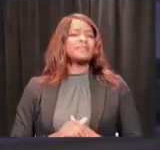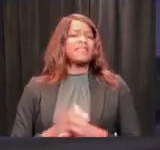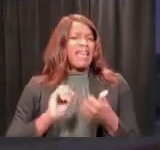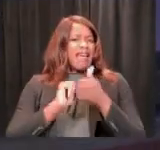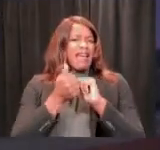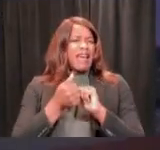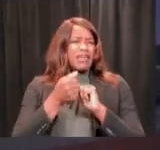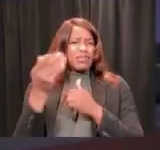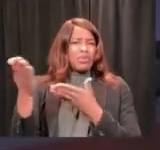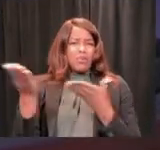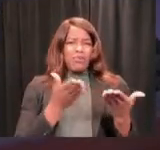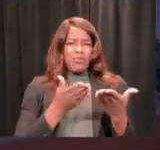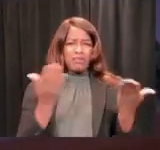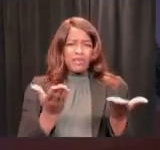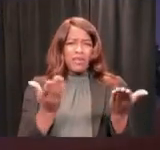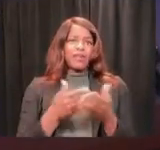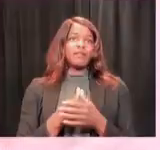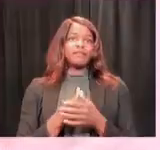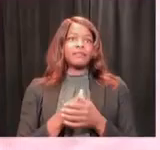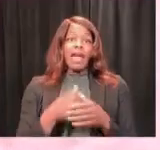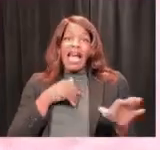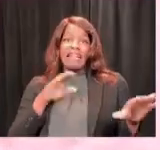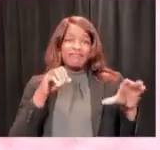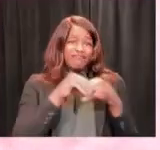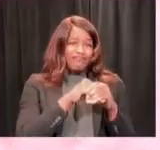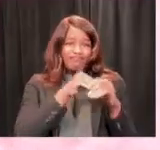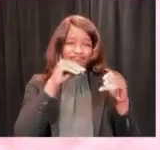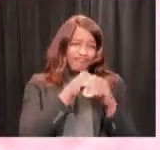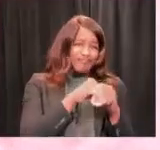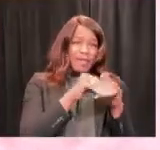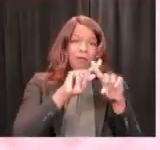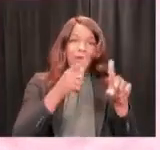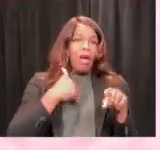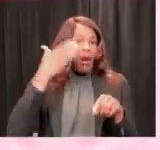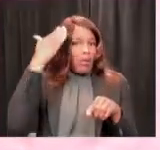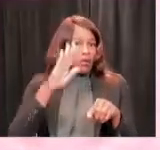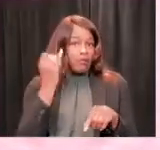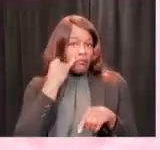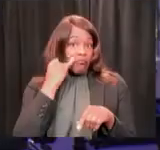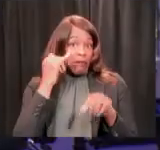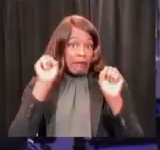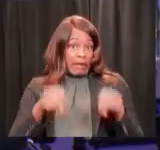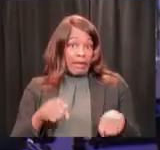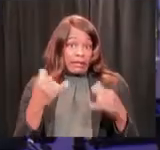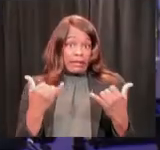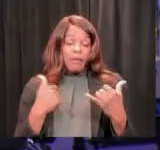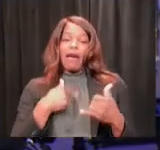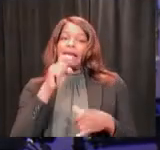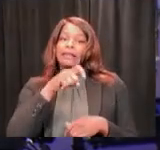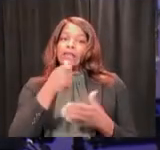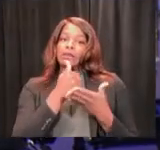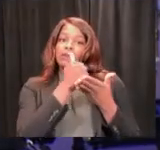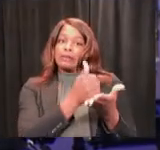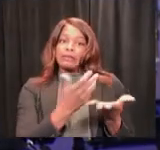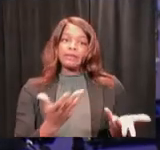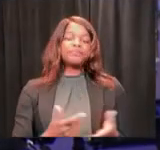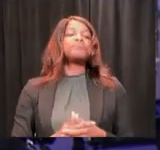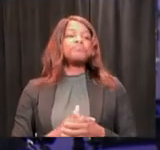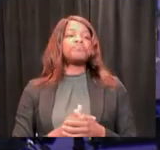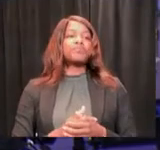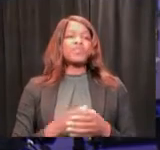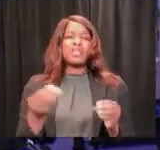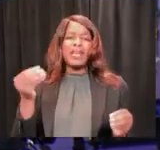"How in the world did you get this here?" She said, "Listen, I stuffed it in, but I don't think I can do it this time. I need you to put it in." So there I am,